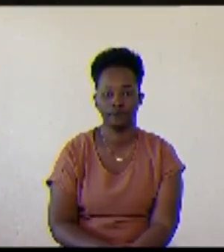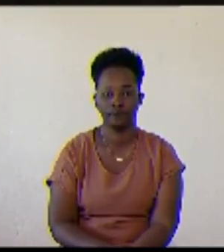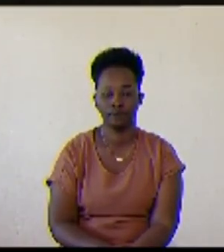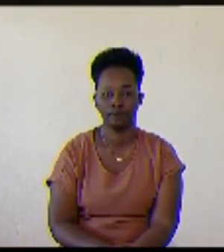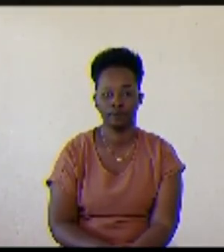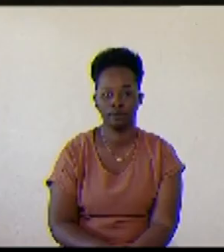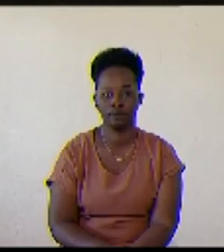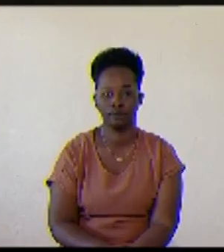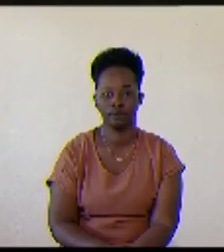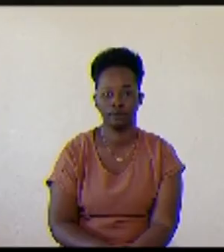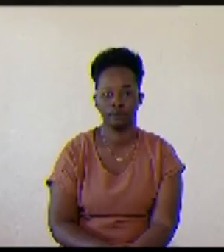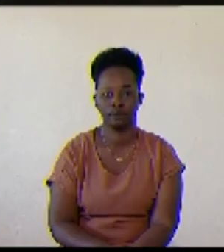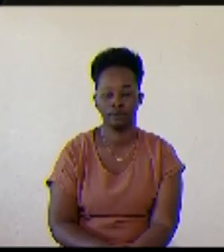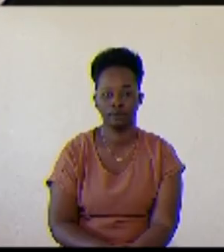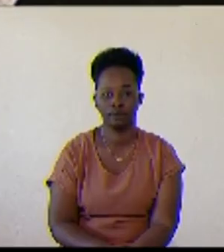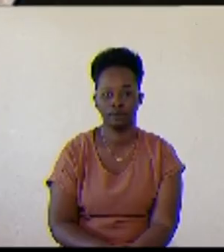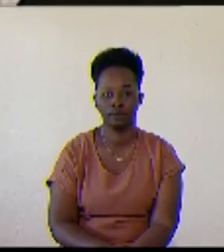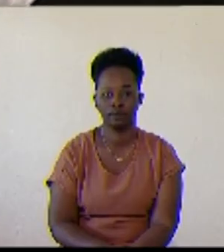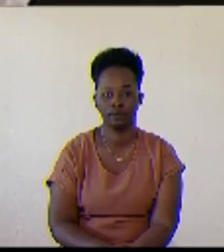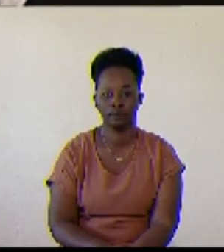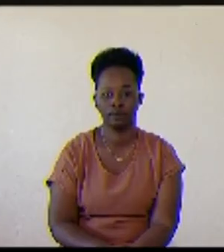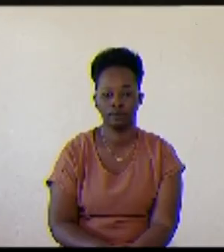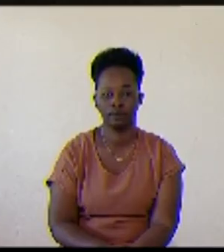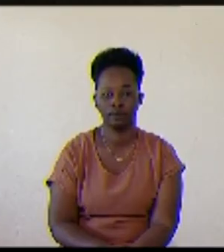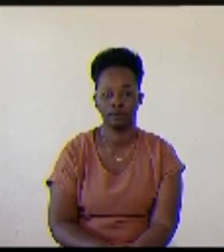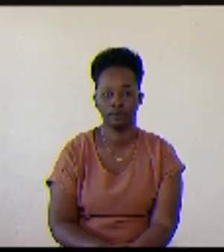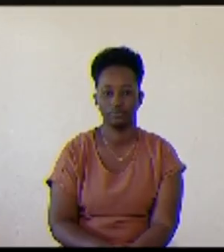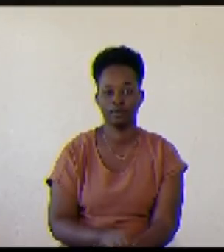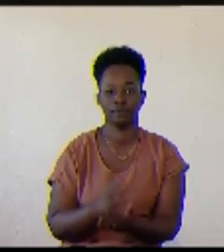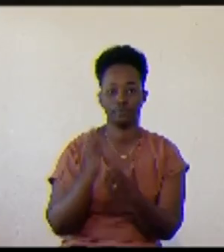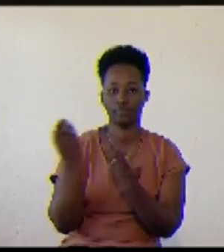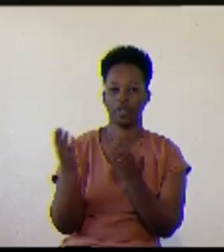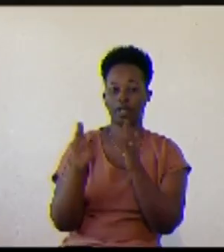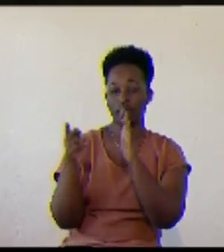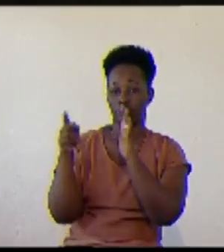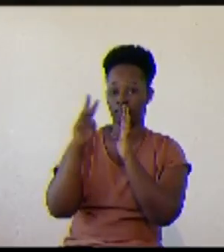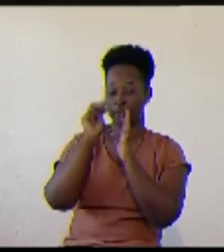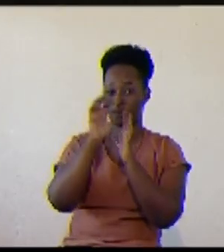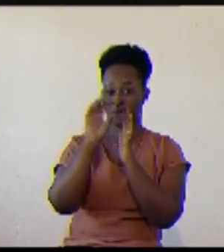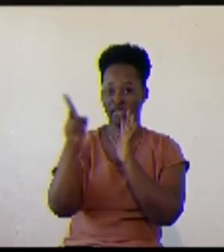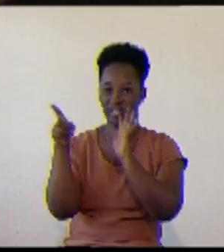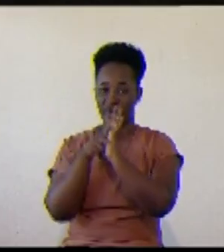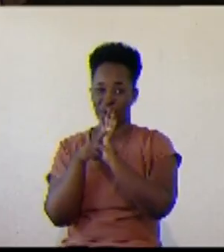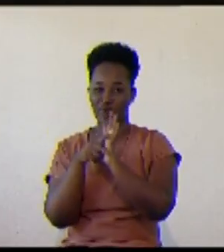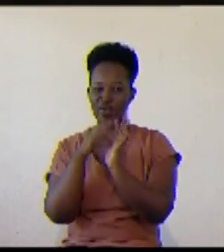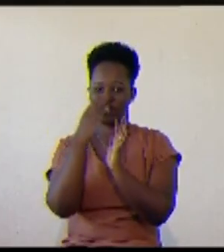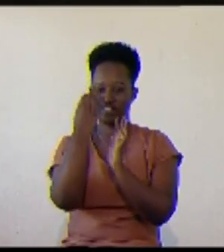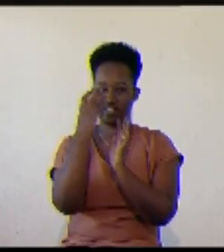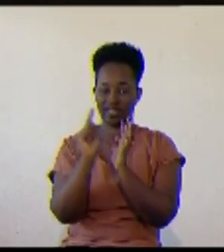So this gives 3,000 plus 400, which gives you